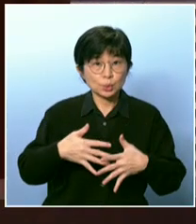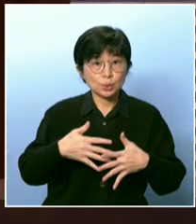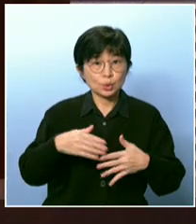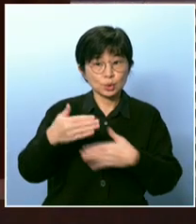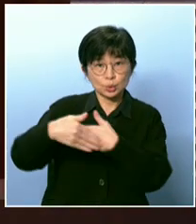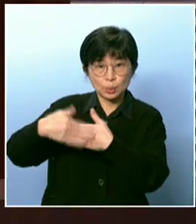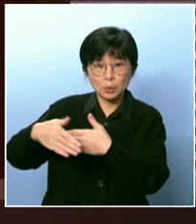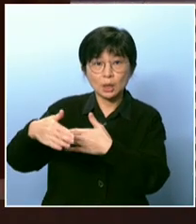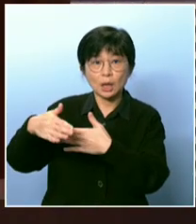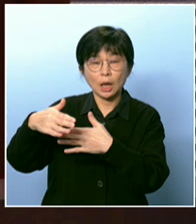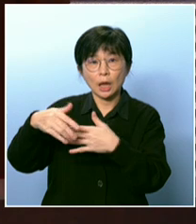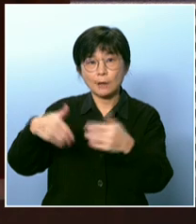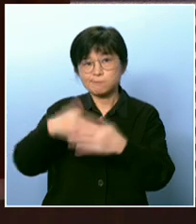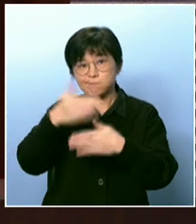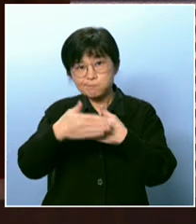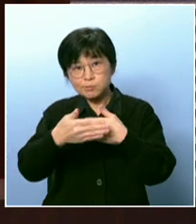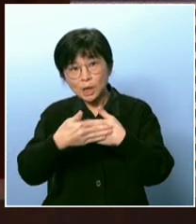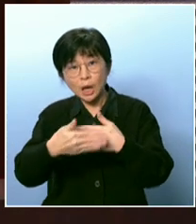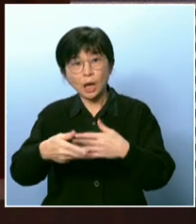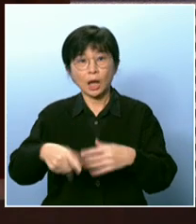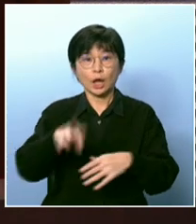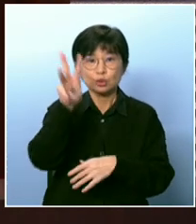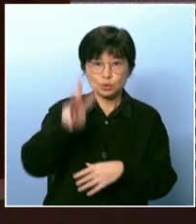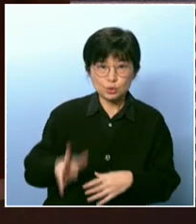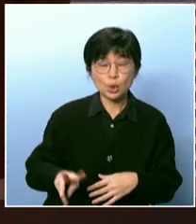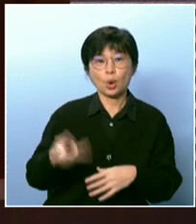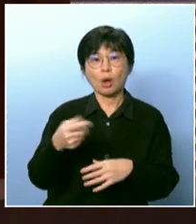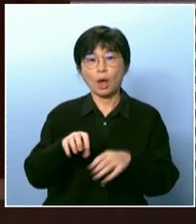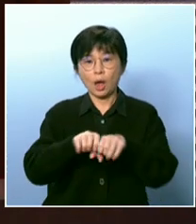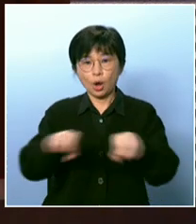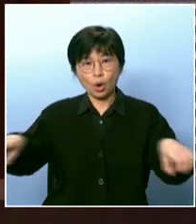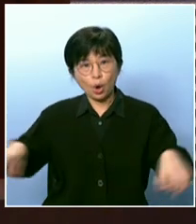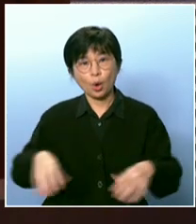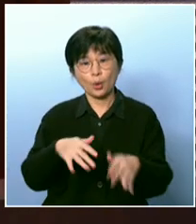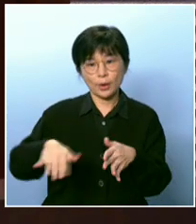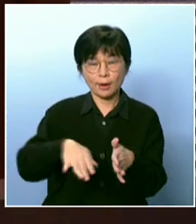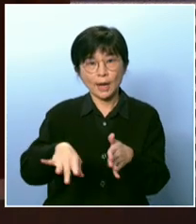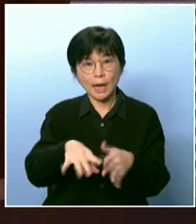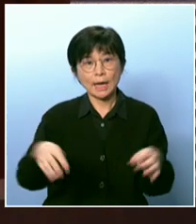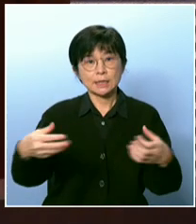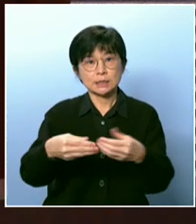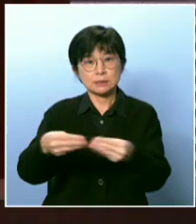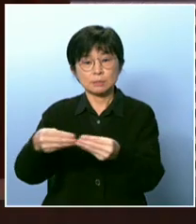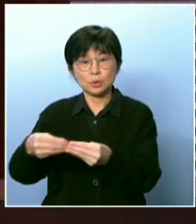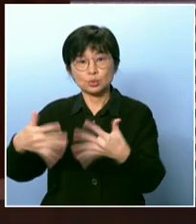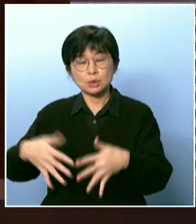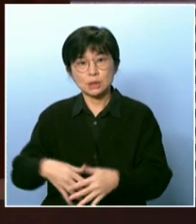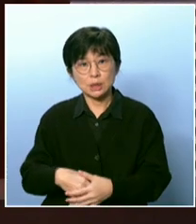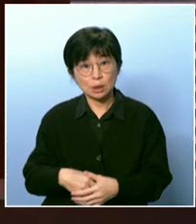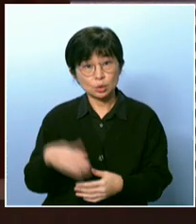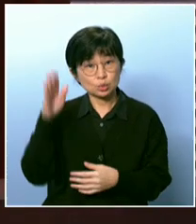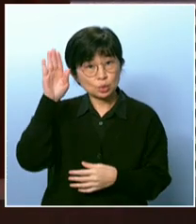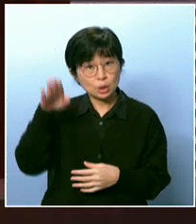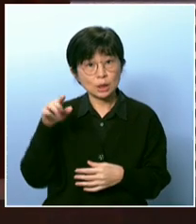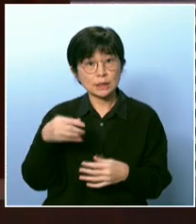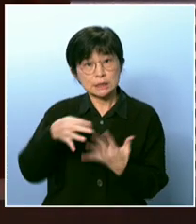premises, only a bare shell will be provided. They will do the utilities works.